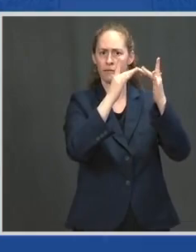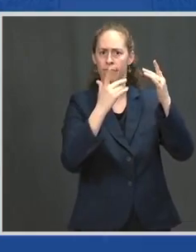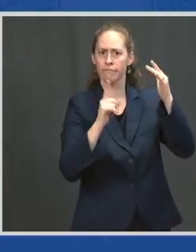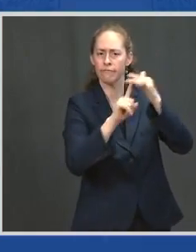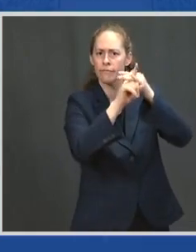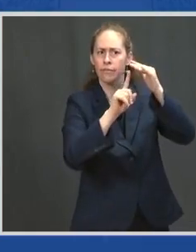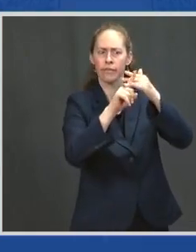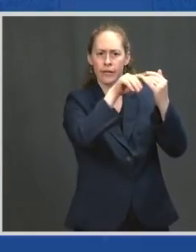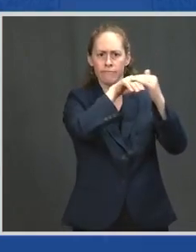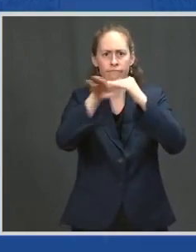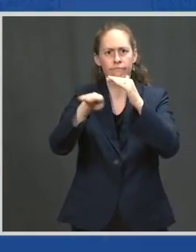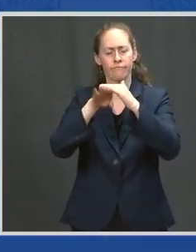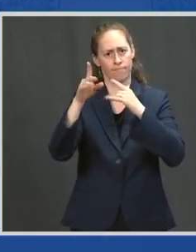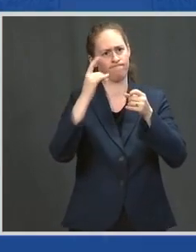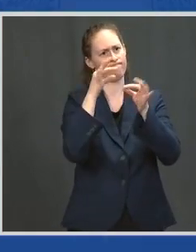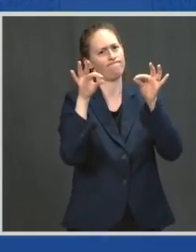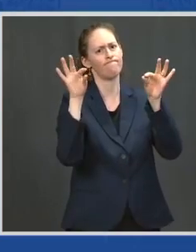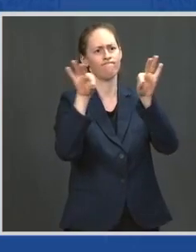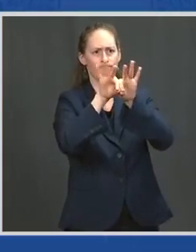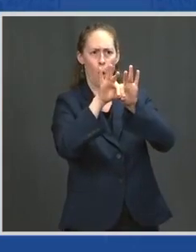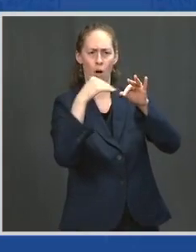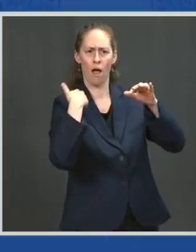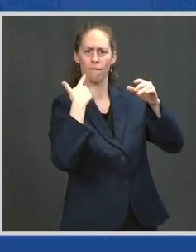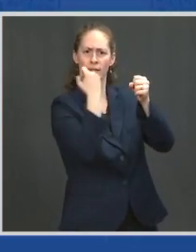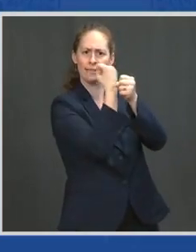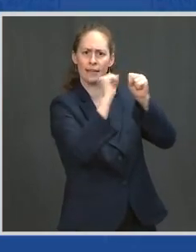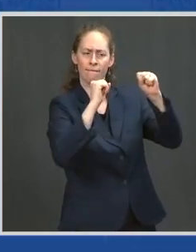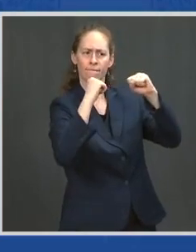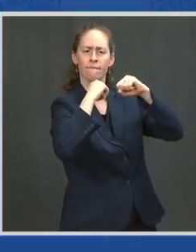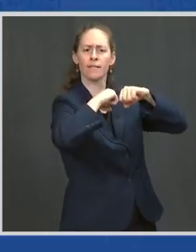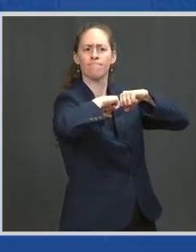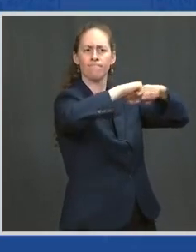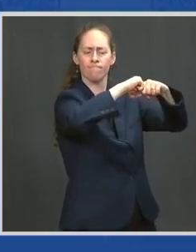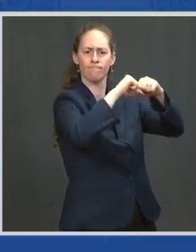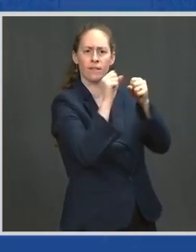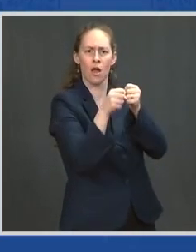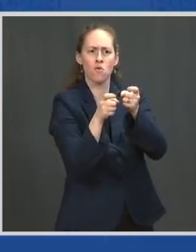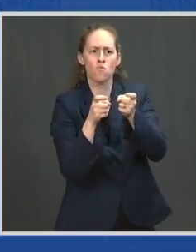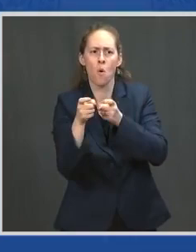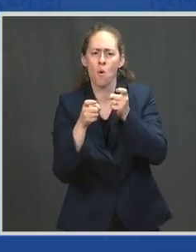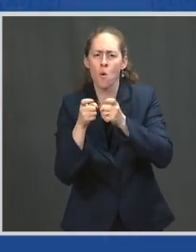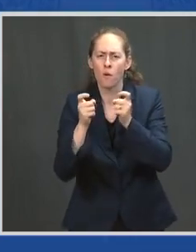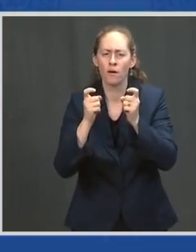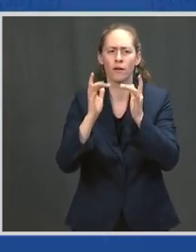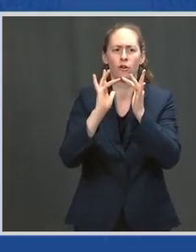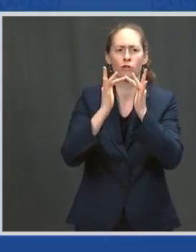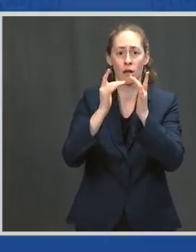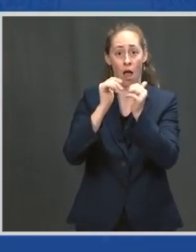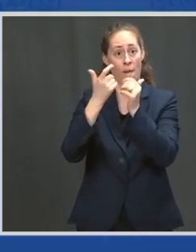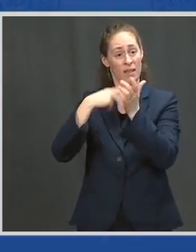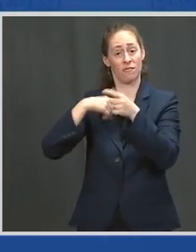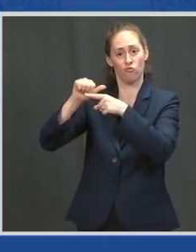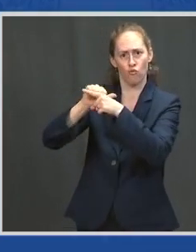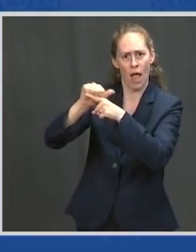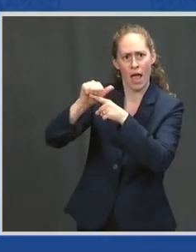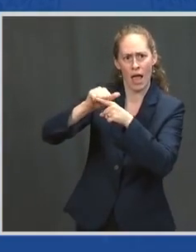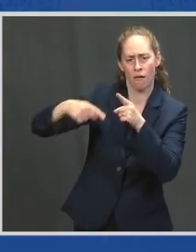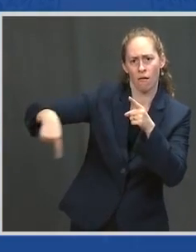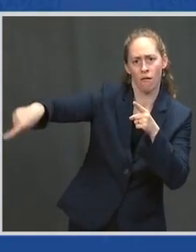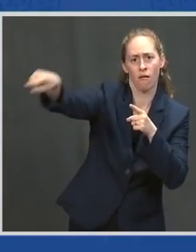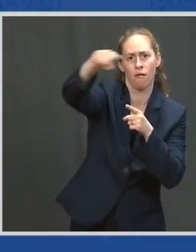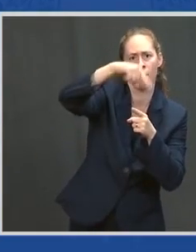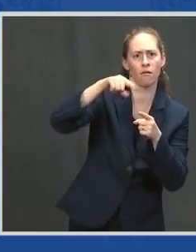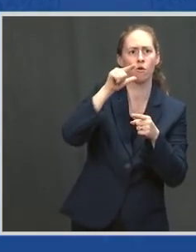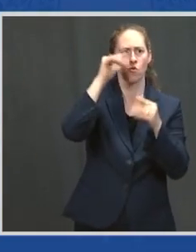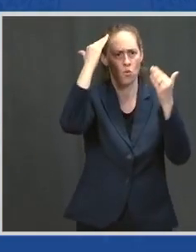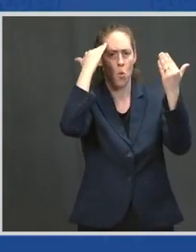this under control. We have the best trained people in the world, and you're going to be among them. I'm here today at Tidewater Community College to